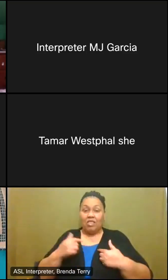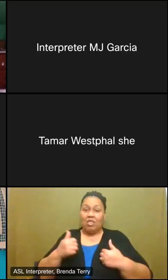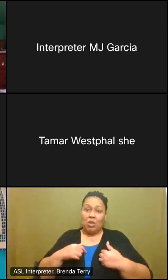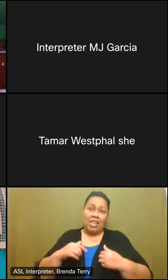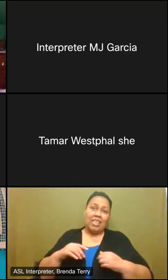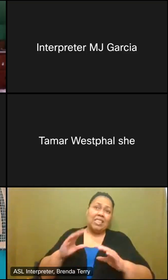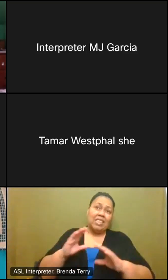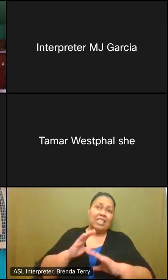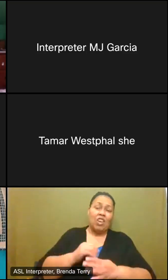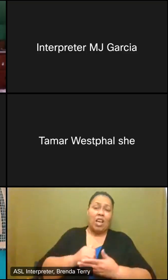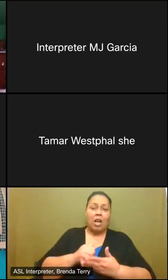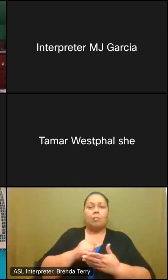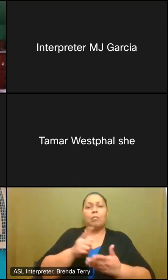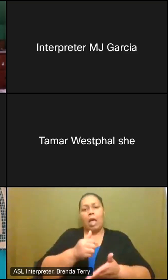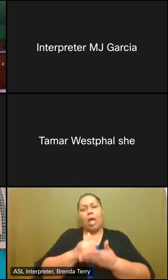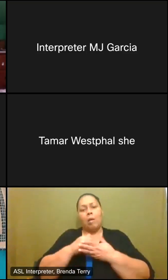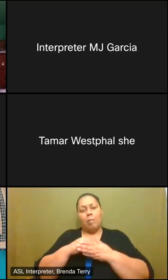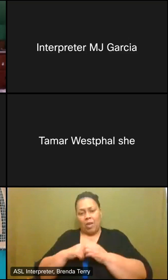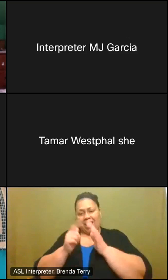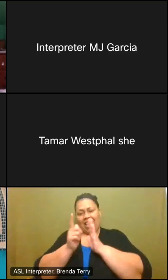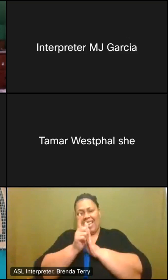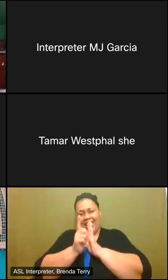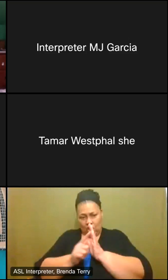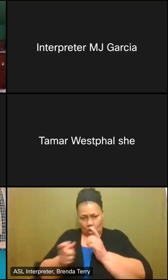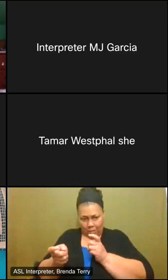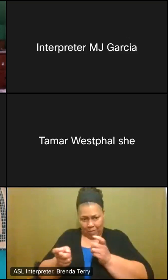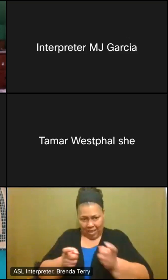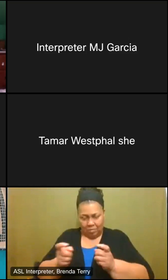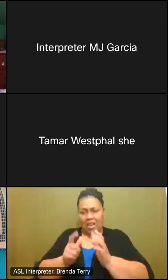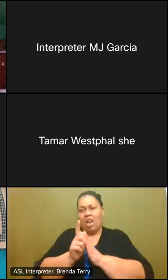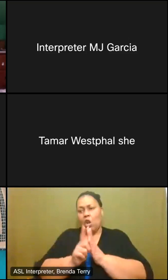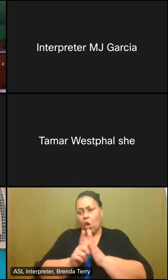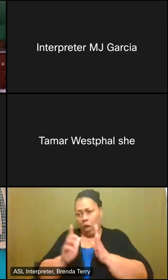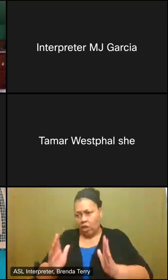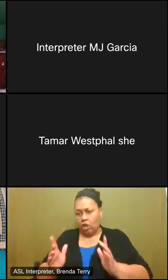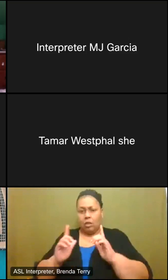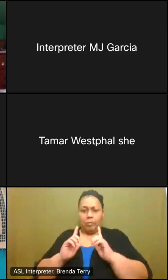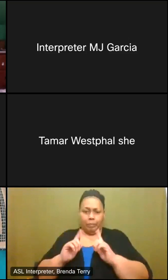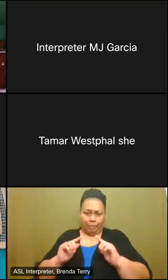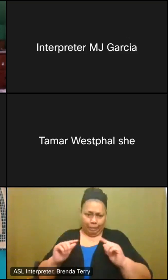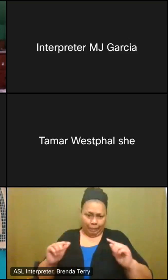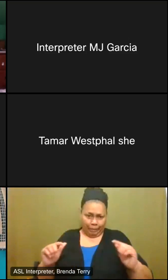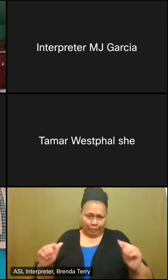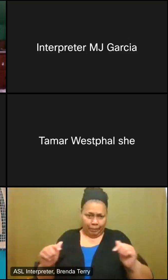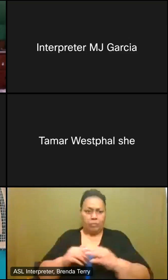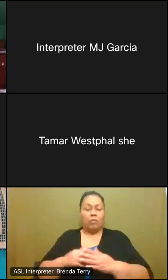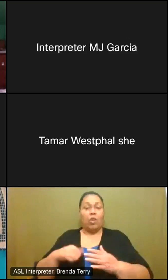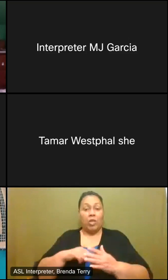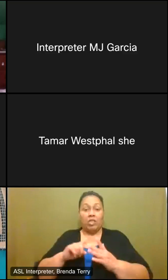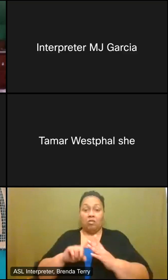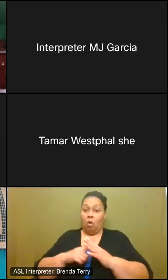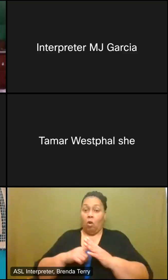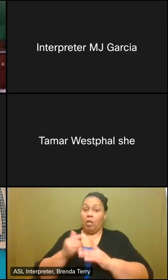help me with legal management, with lawyers and everything. we started the process